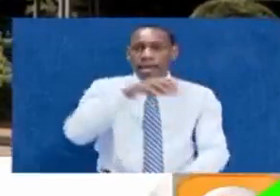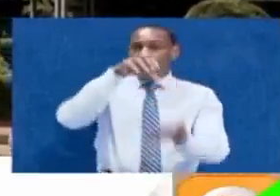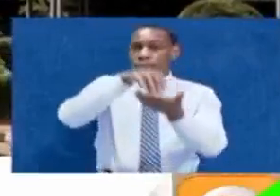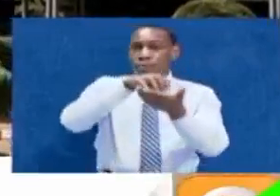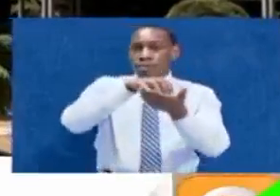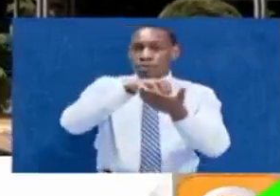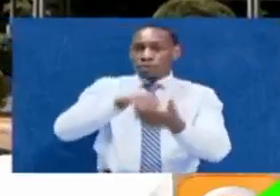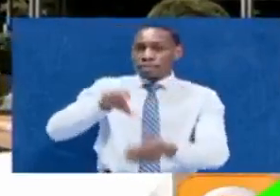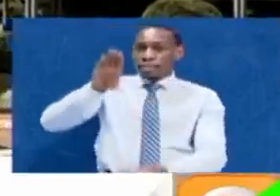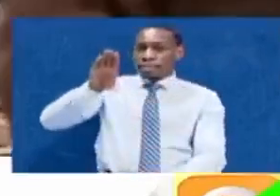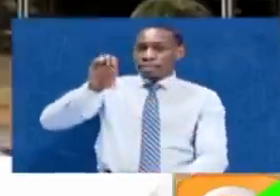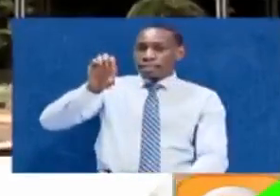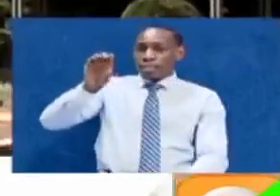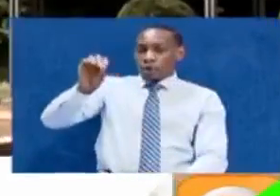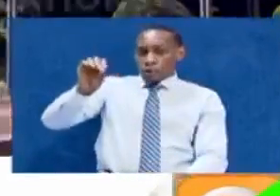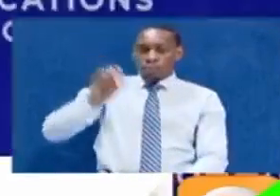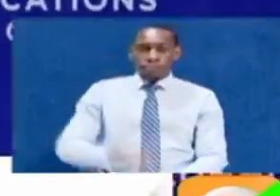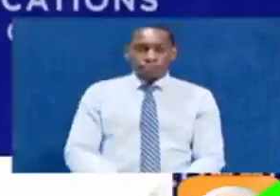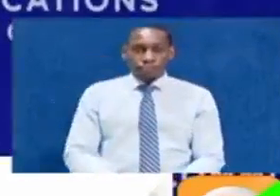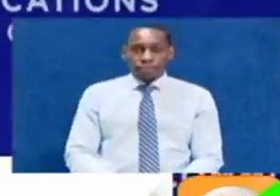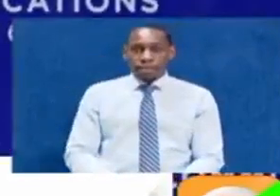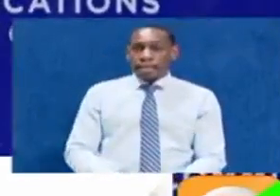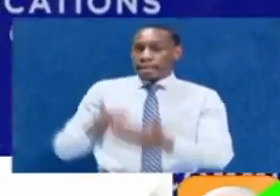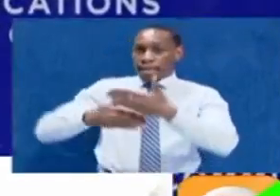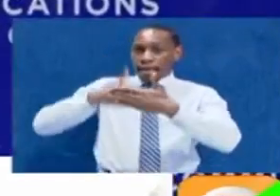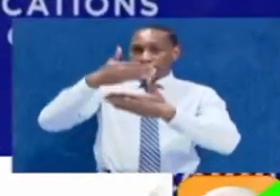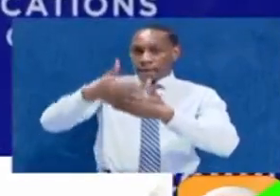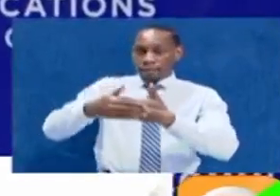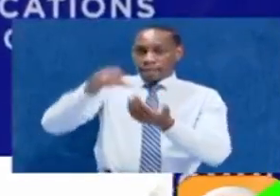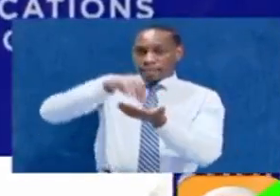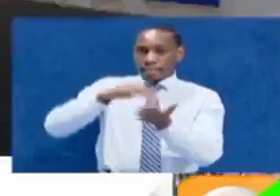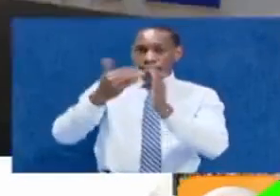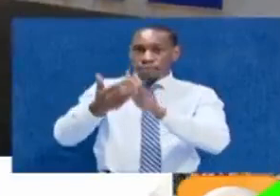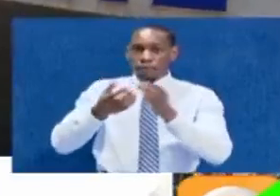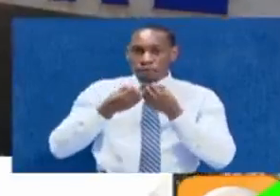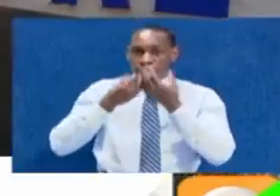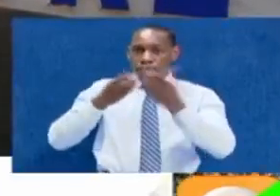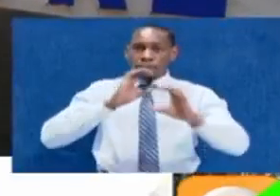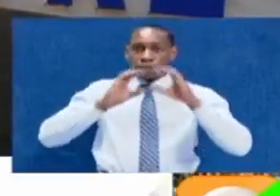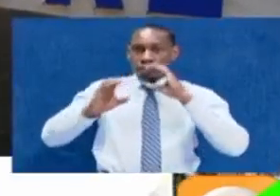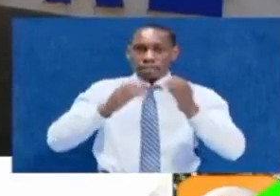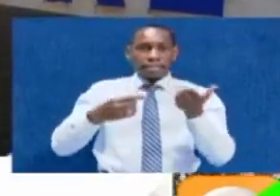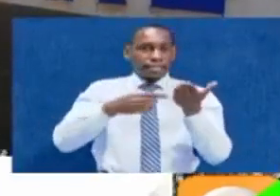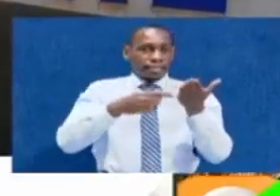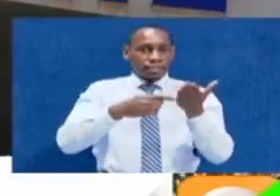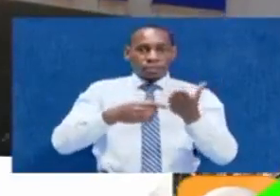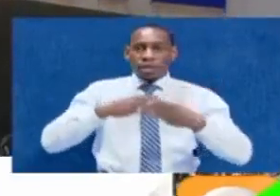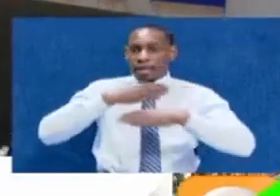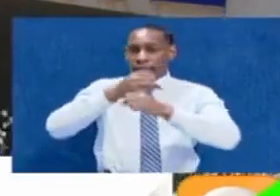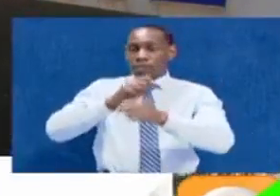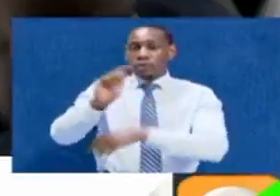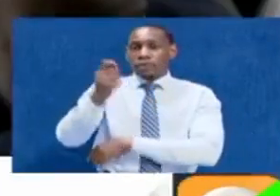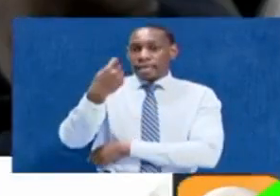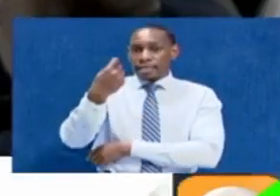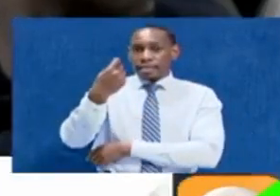the position of Chief Executive Officer. This follows a suit lodged by the Information Communication Technology Association